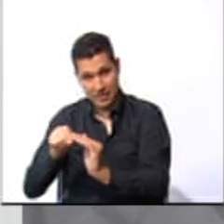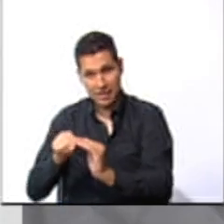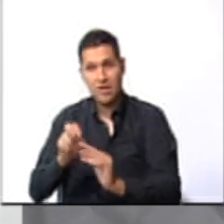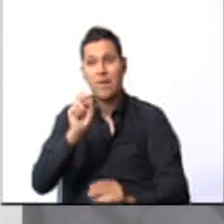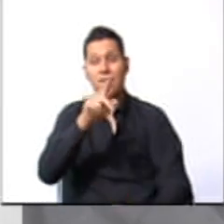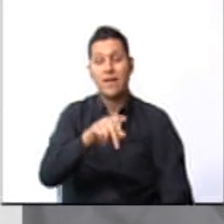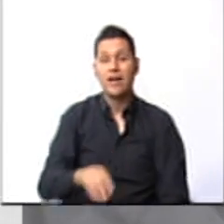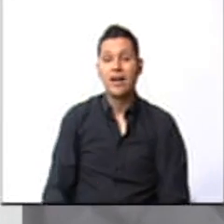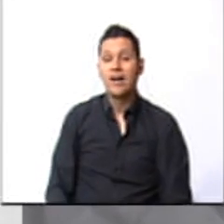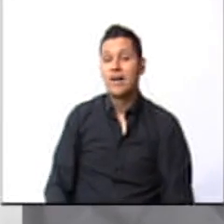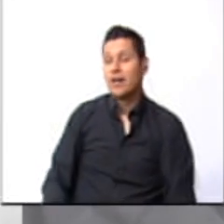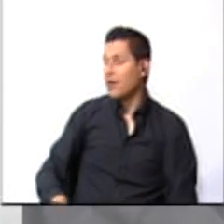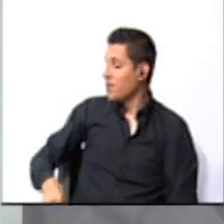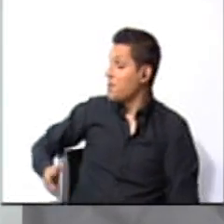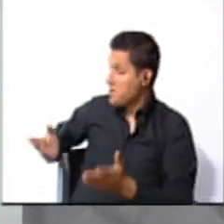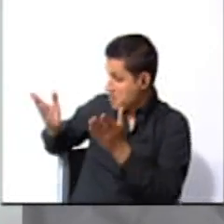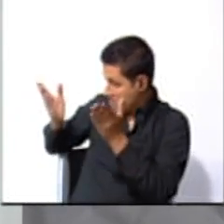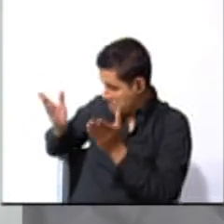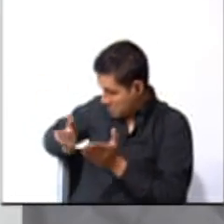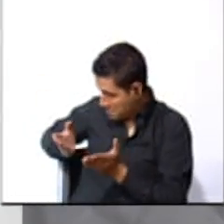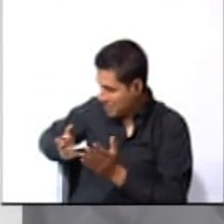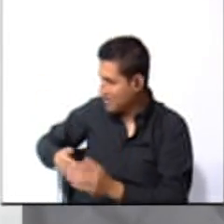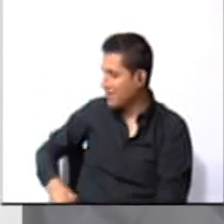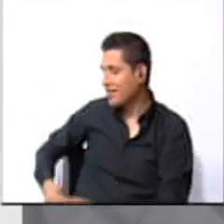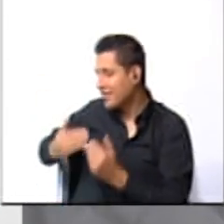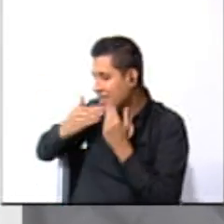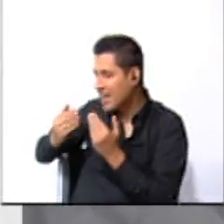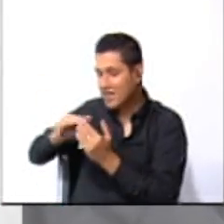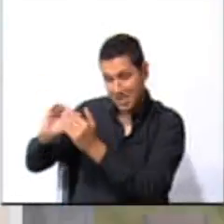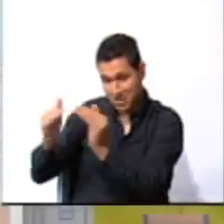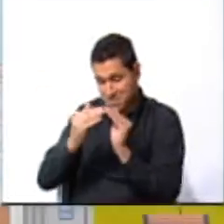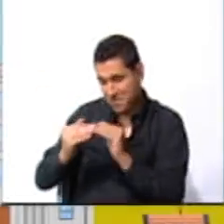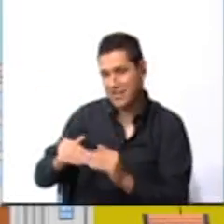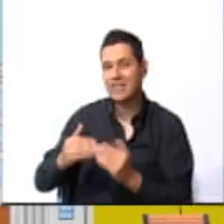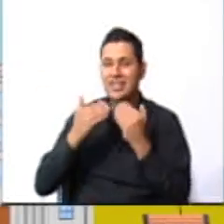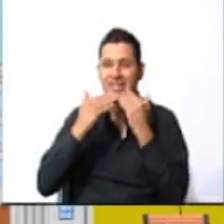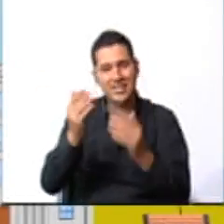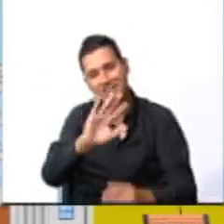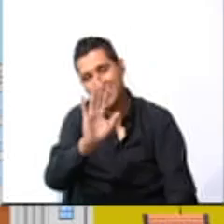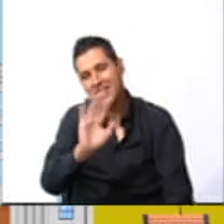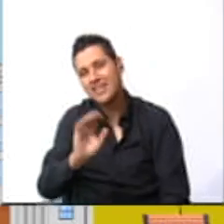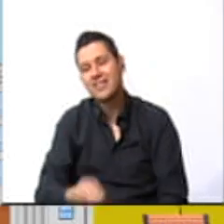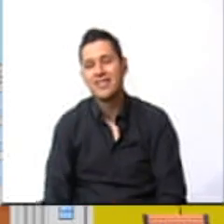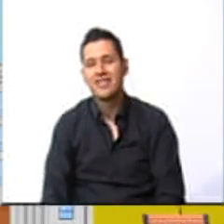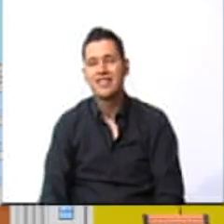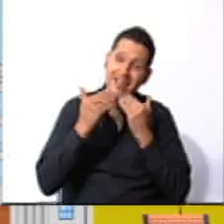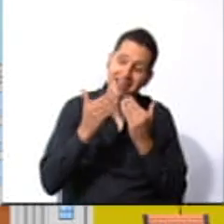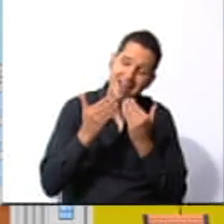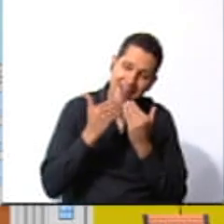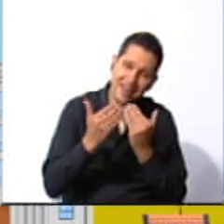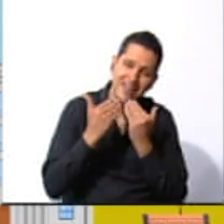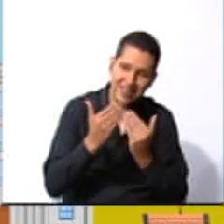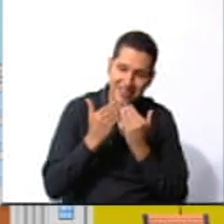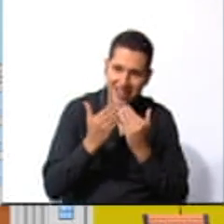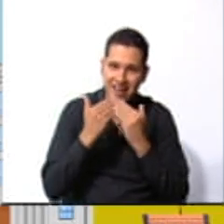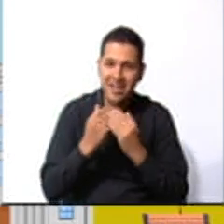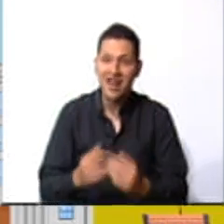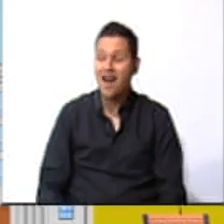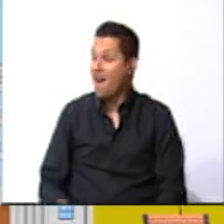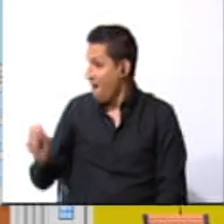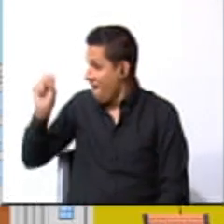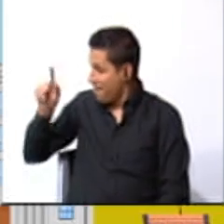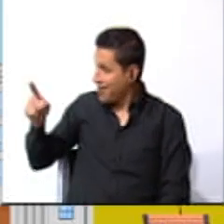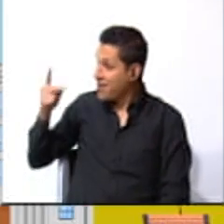person. You're welcome, Chispita. Bye! Thank you, Chispita. Well,